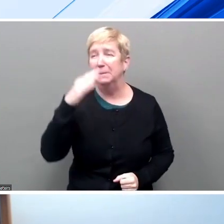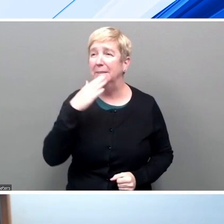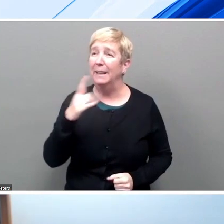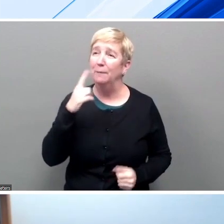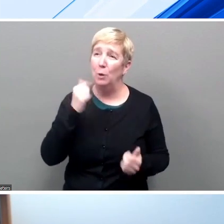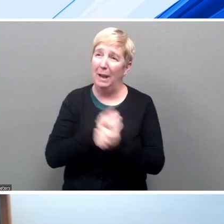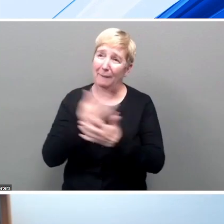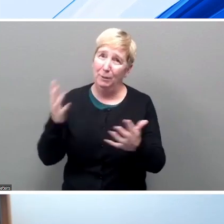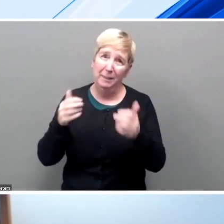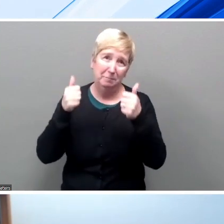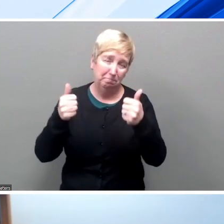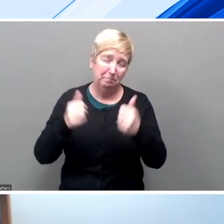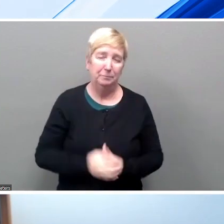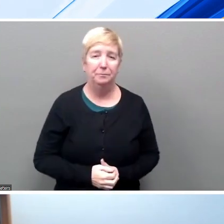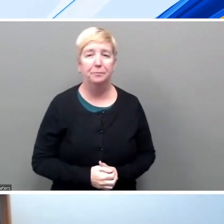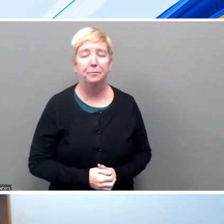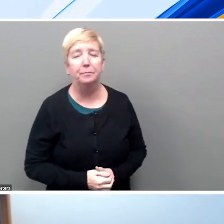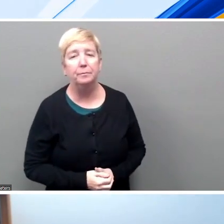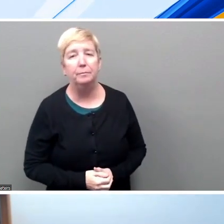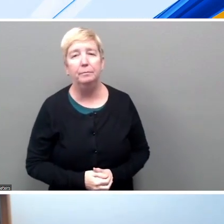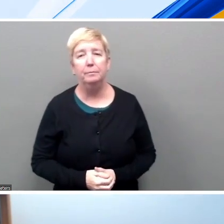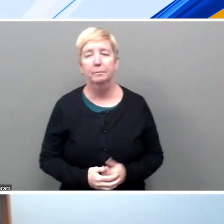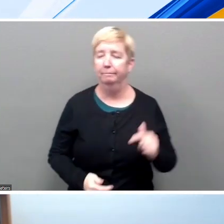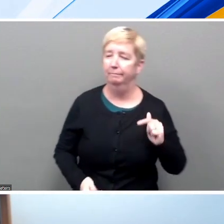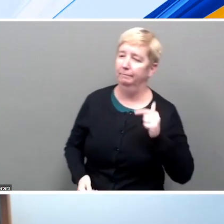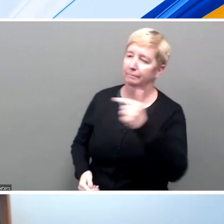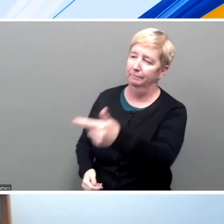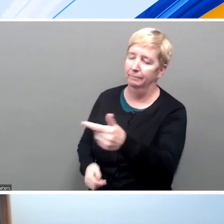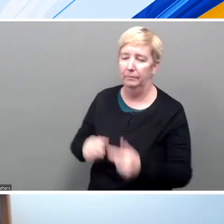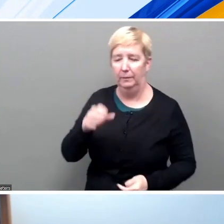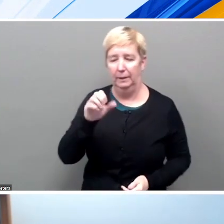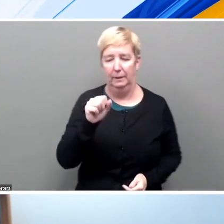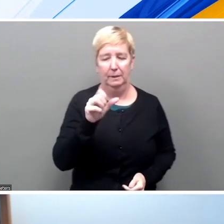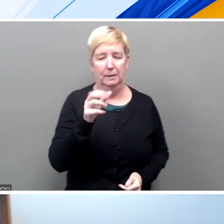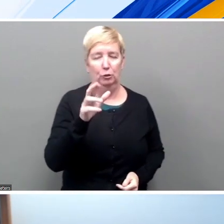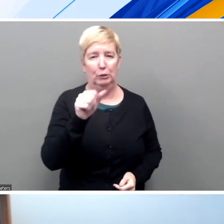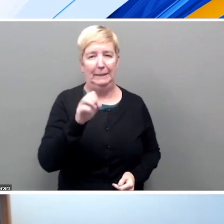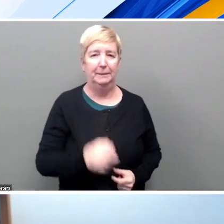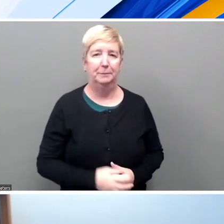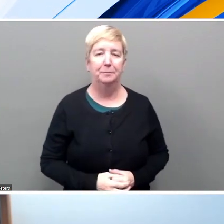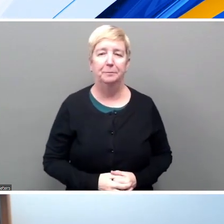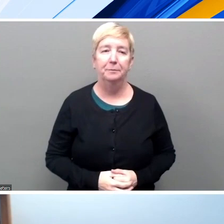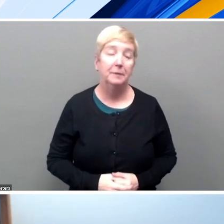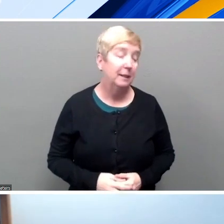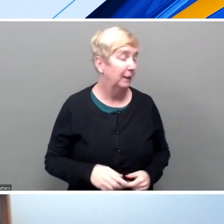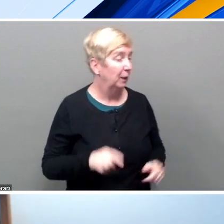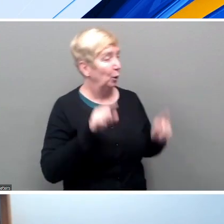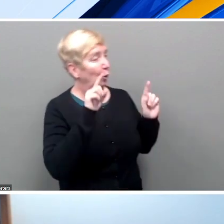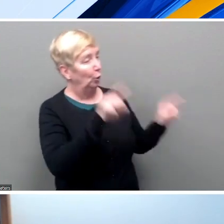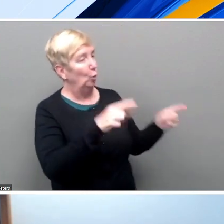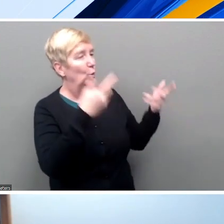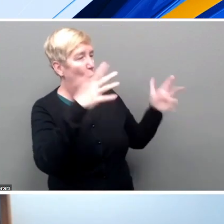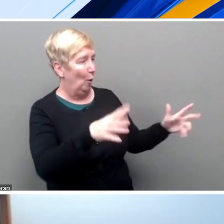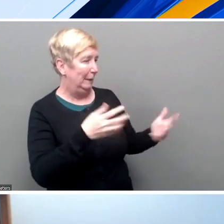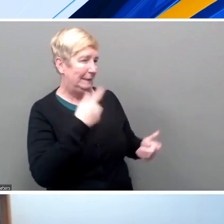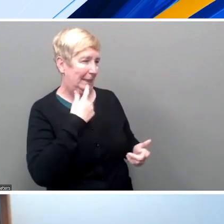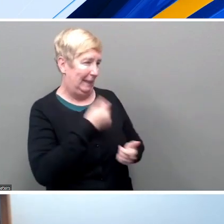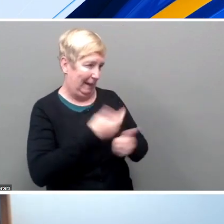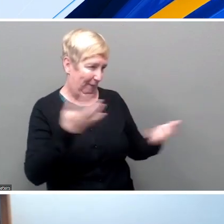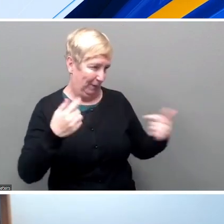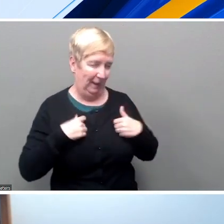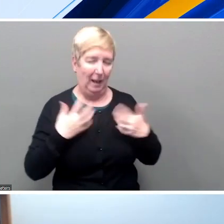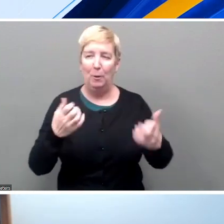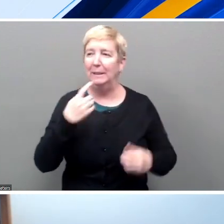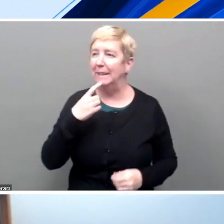doing. And yeah, it's up to us, I think. And you all, as usual, said everything I was going to say. So thanks